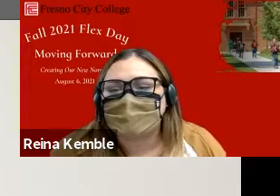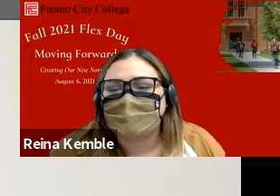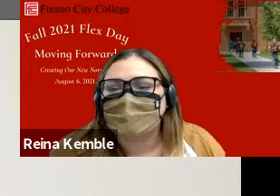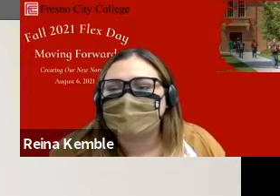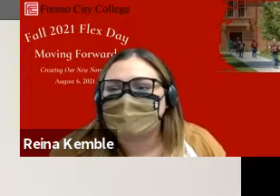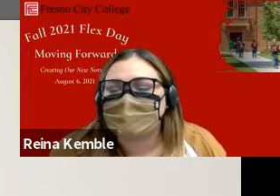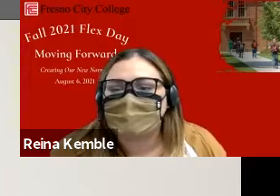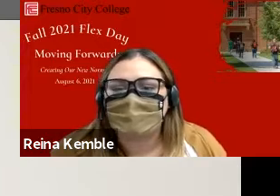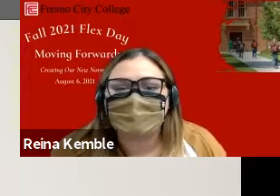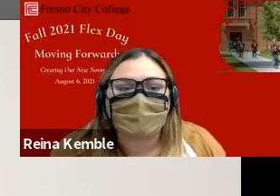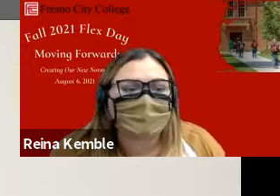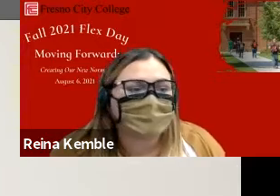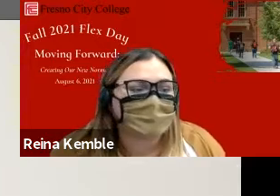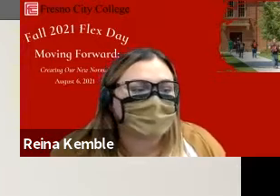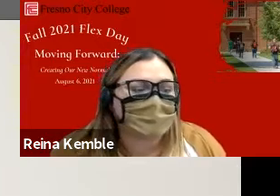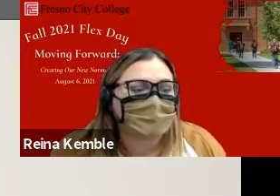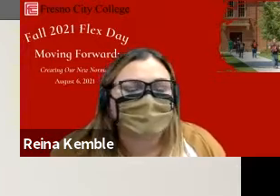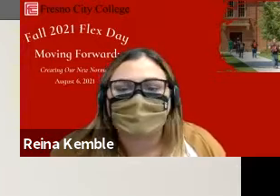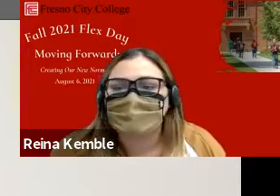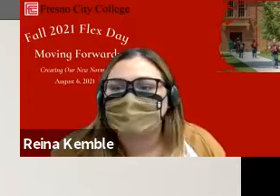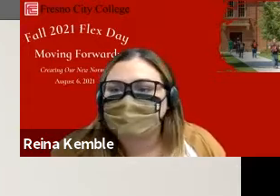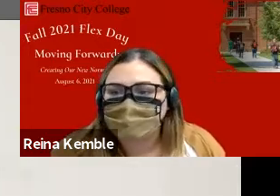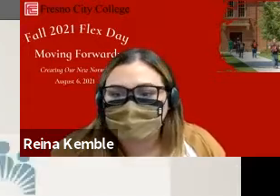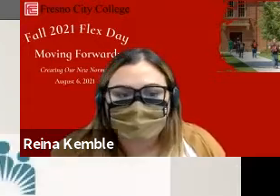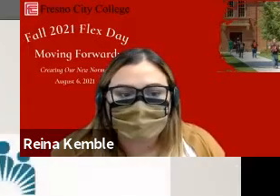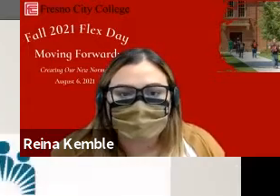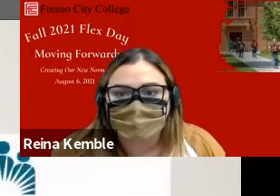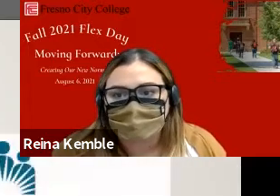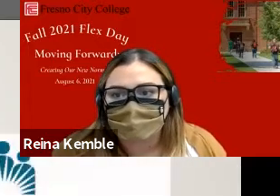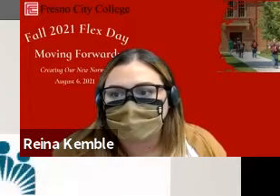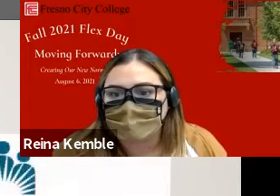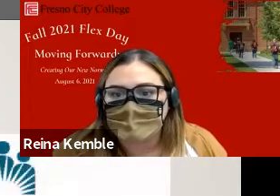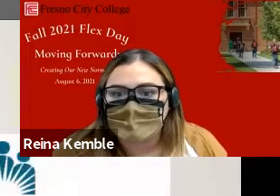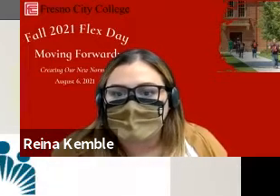All right, now let's jump into our Kaiser plans.